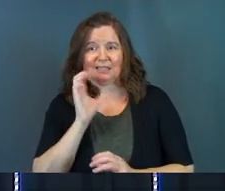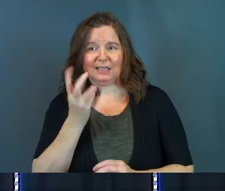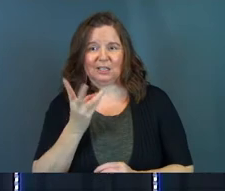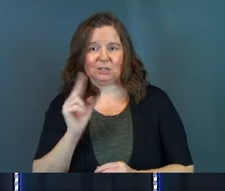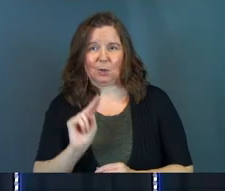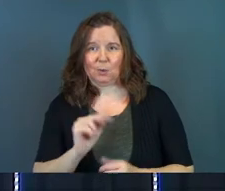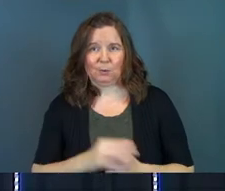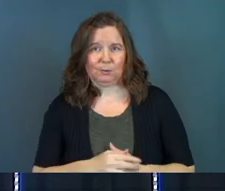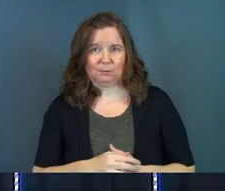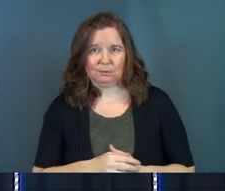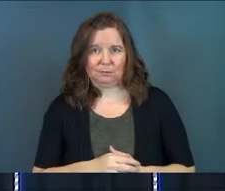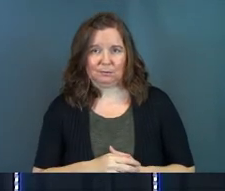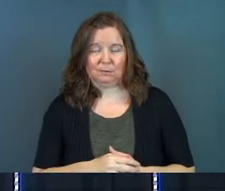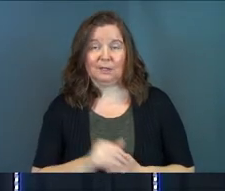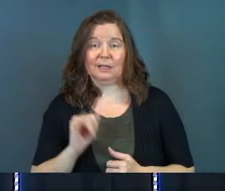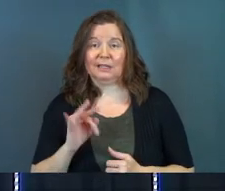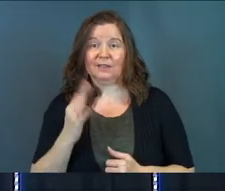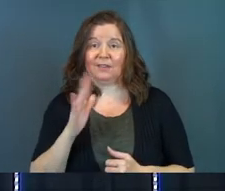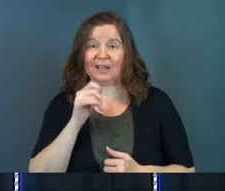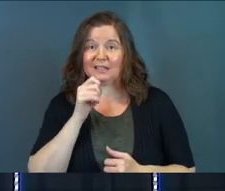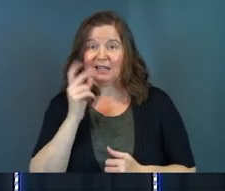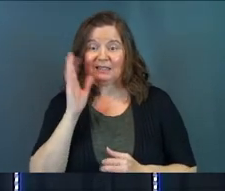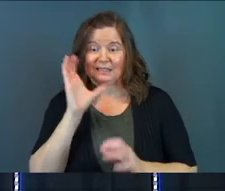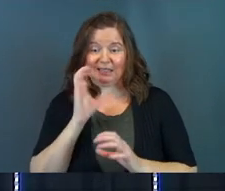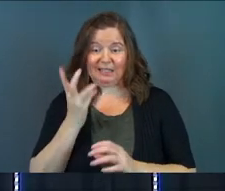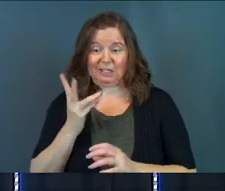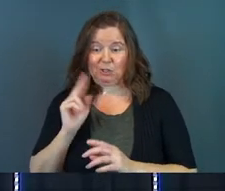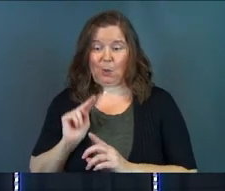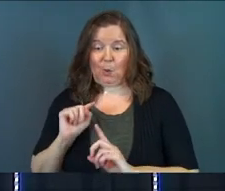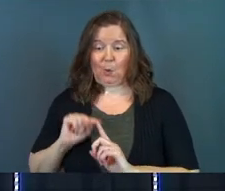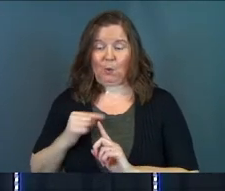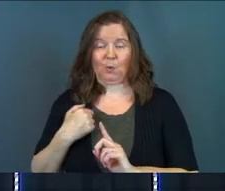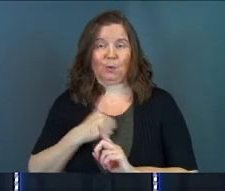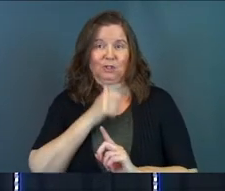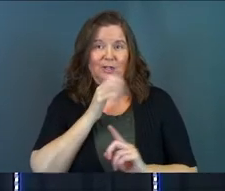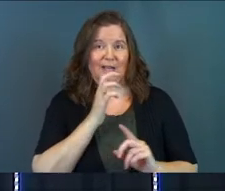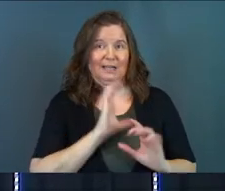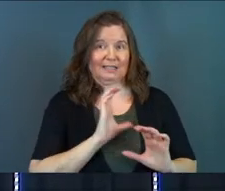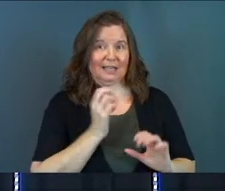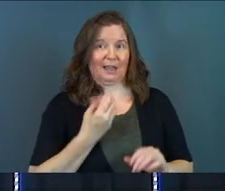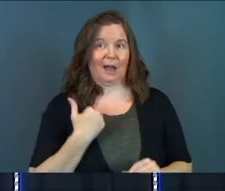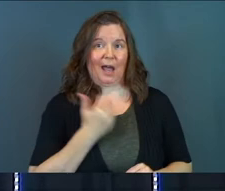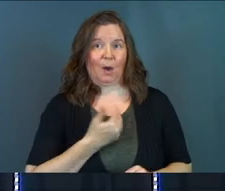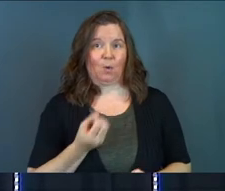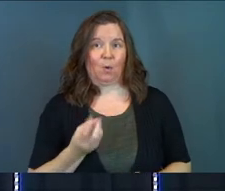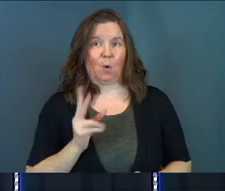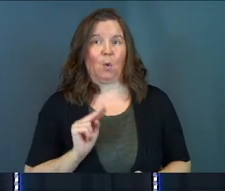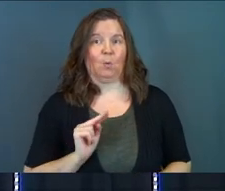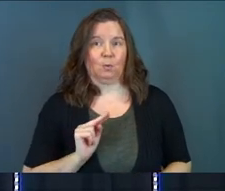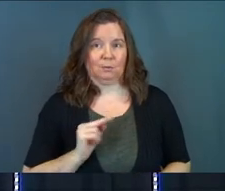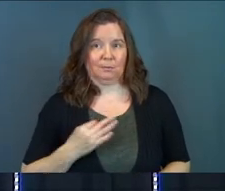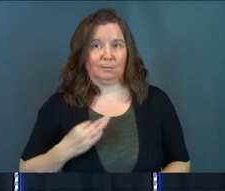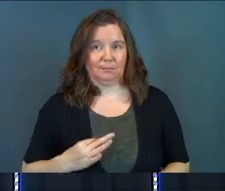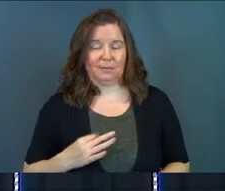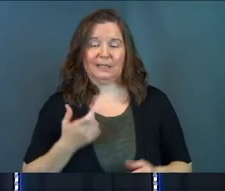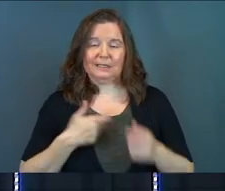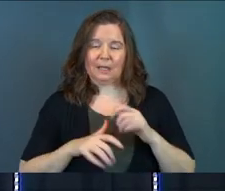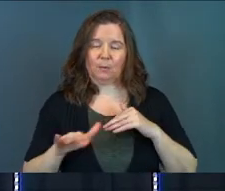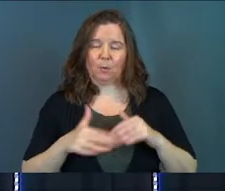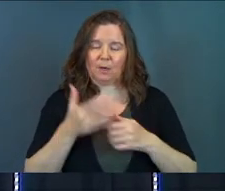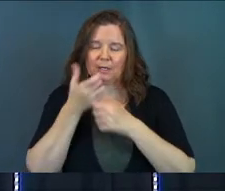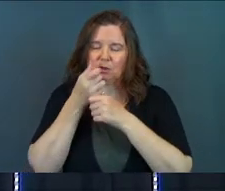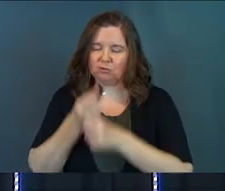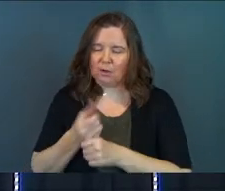own. And if God does not seek his own, we should not seek our own. Instead, we walk